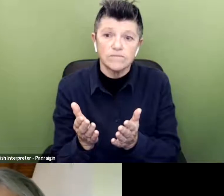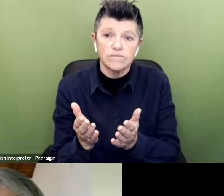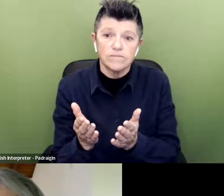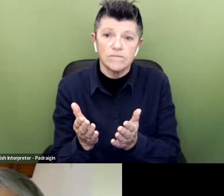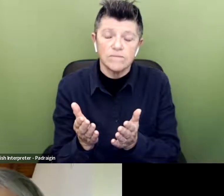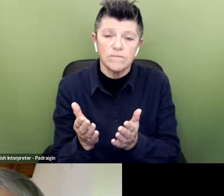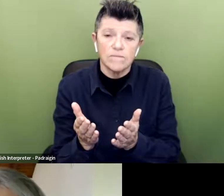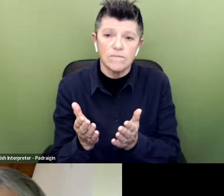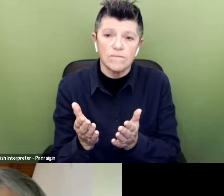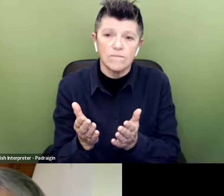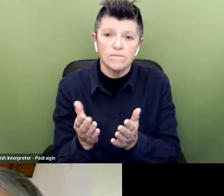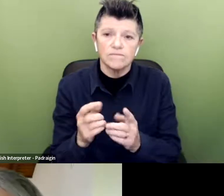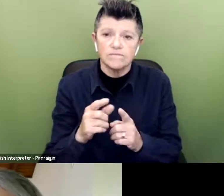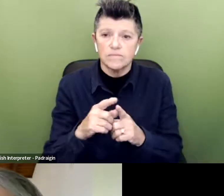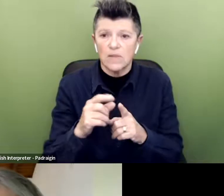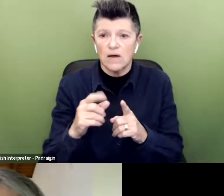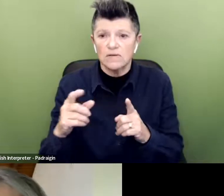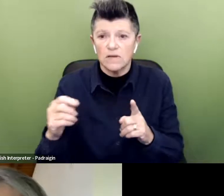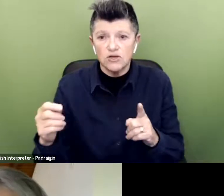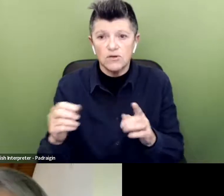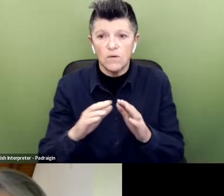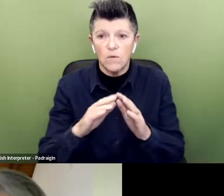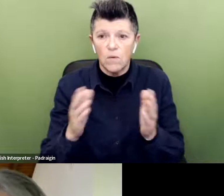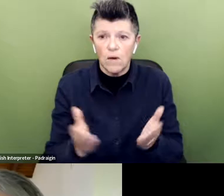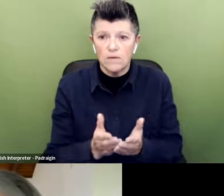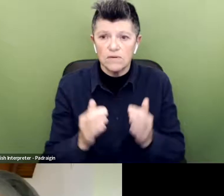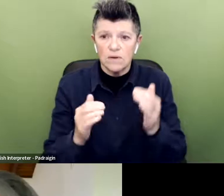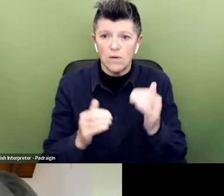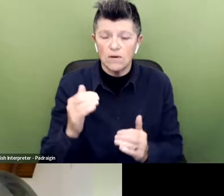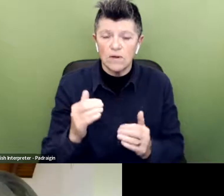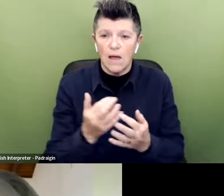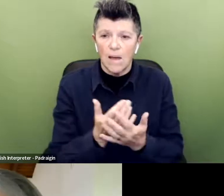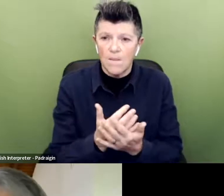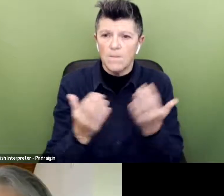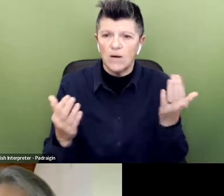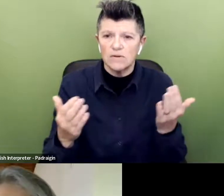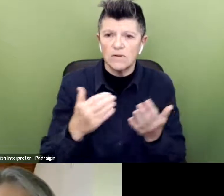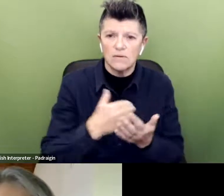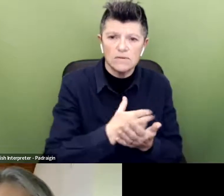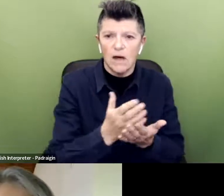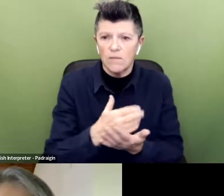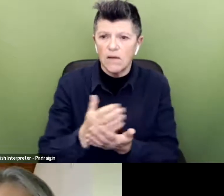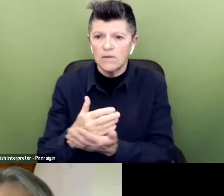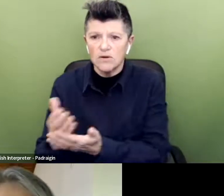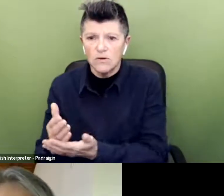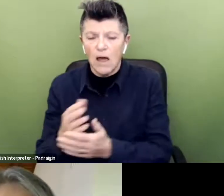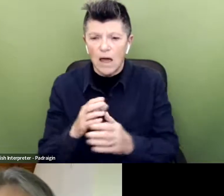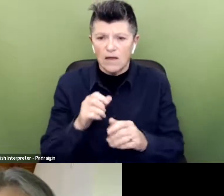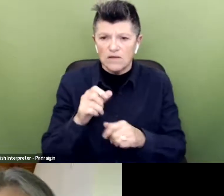inequalities in the digital world are multidimensional, sequential, compound,